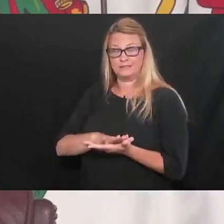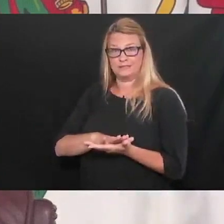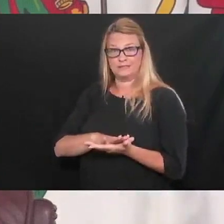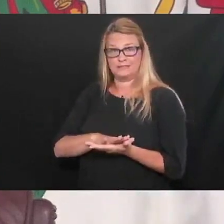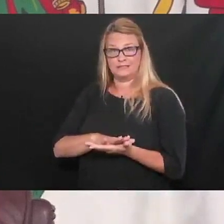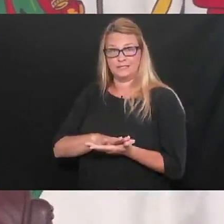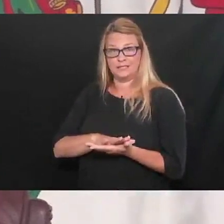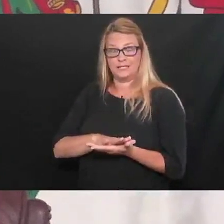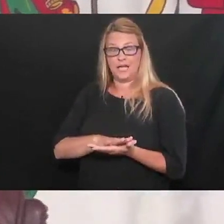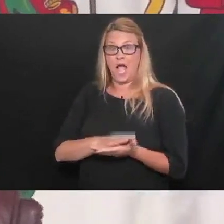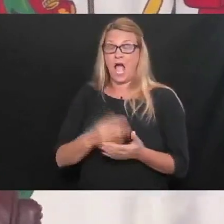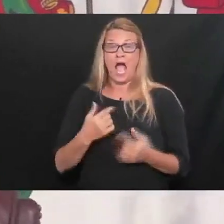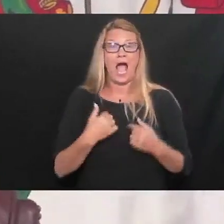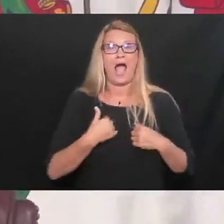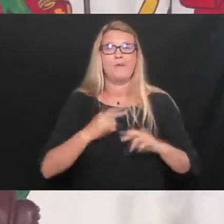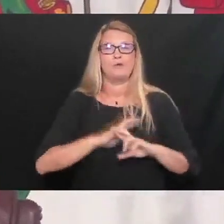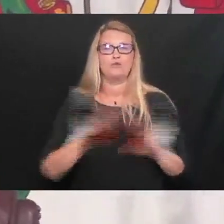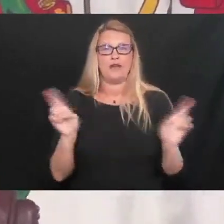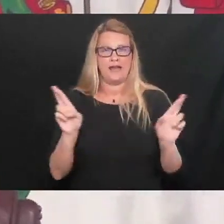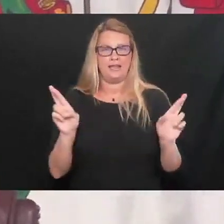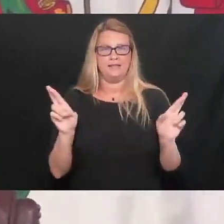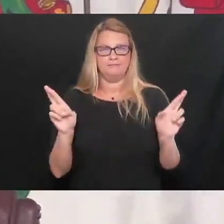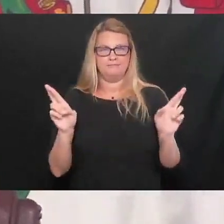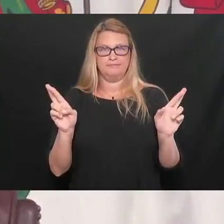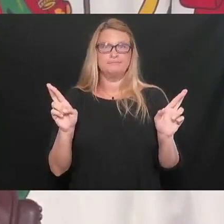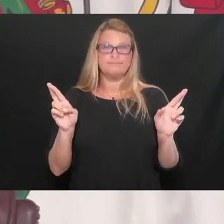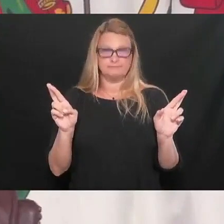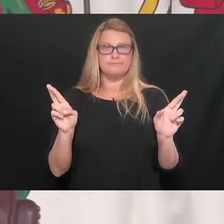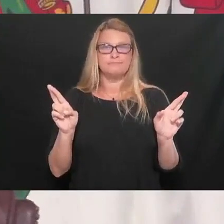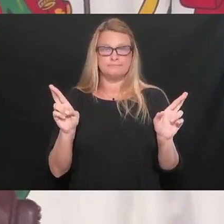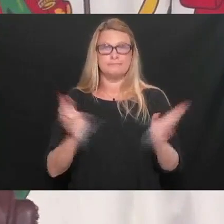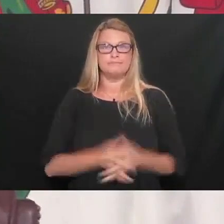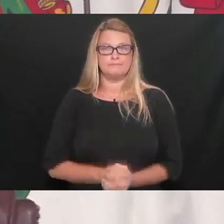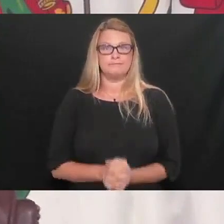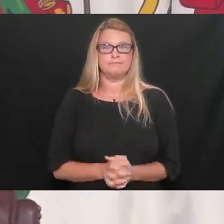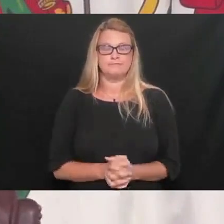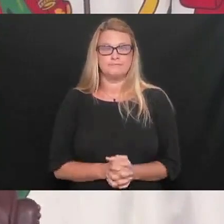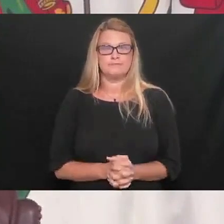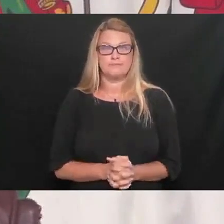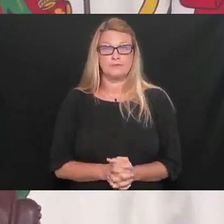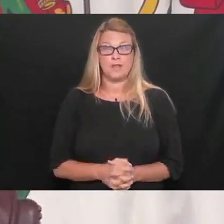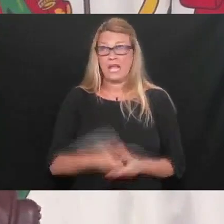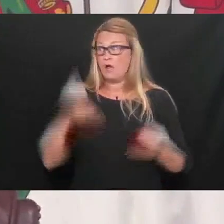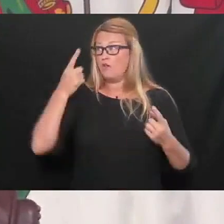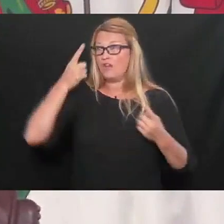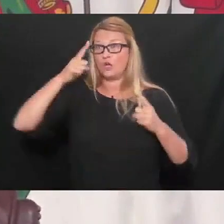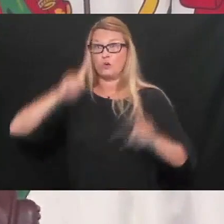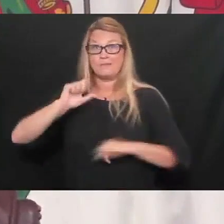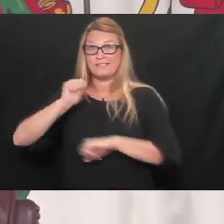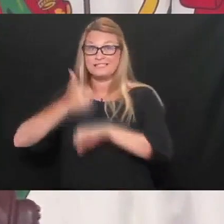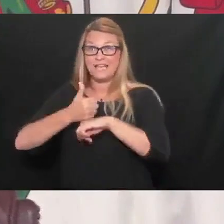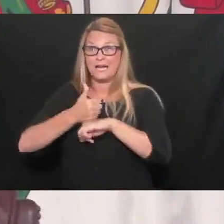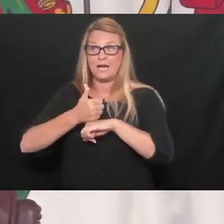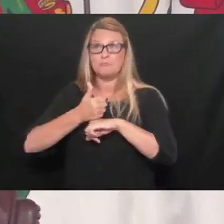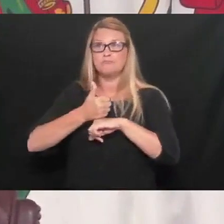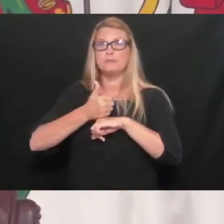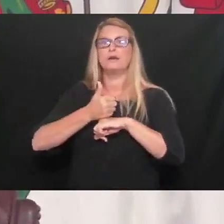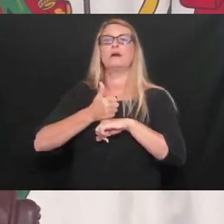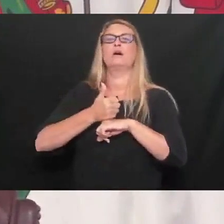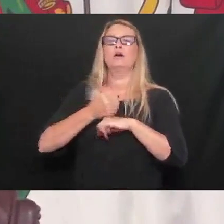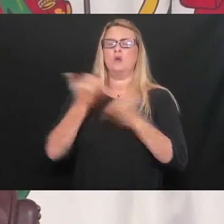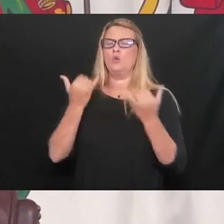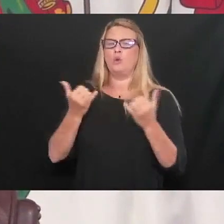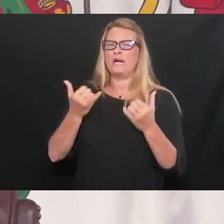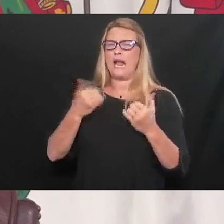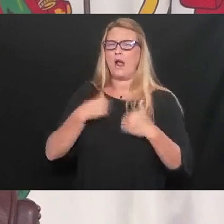Absolutely, I'm ready to go. Now, you know, if there's an agreement in place and everything that we're researching